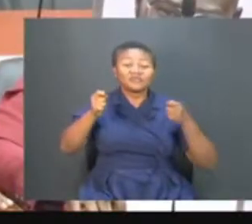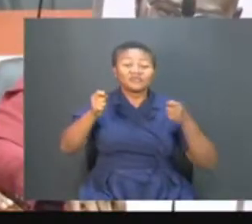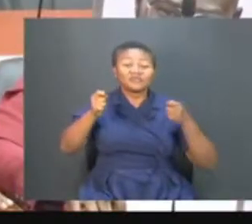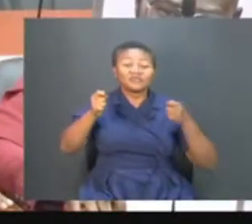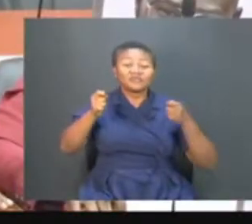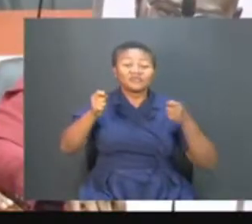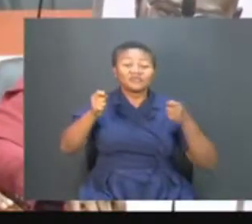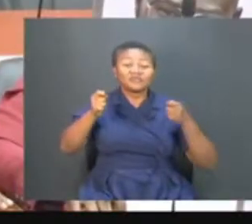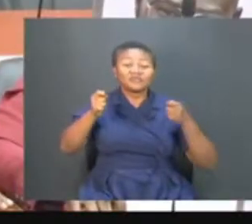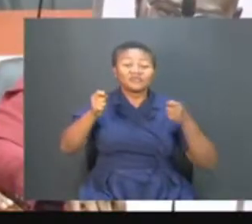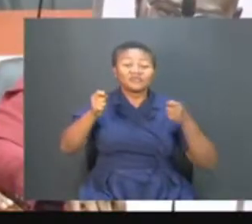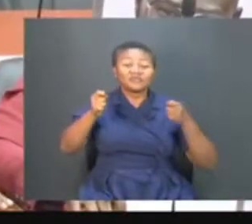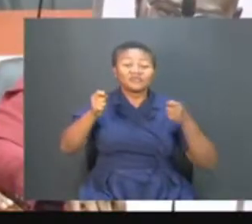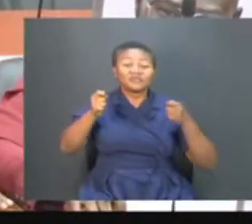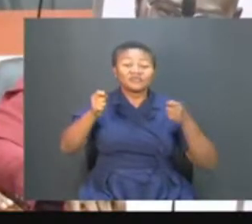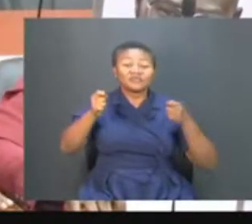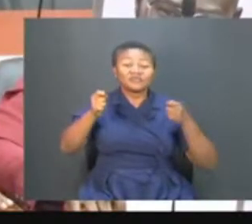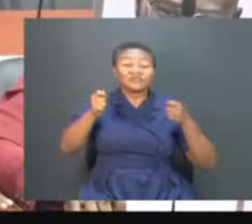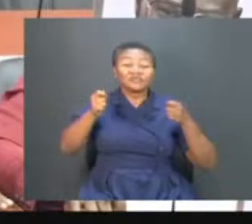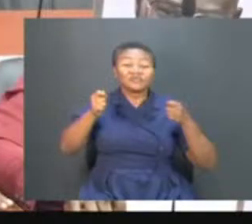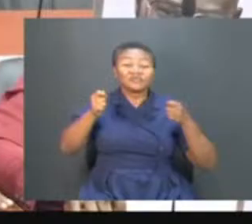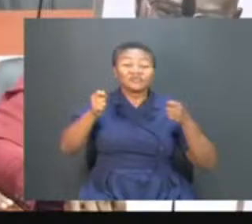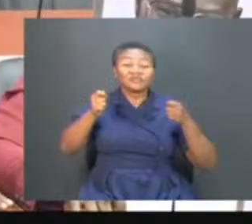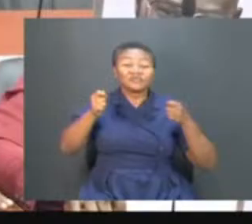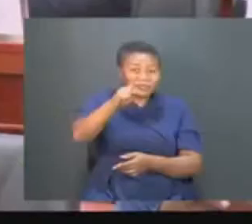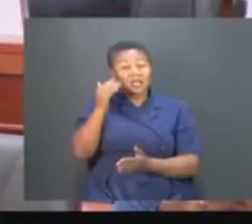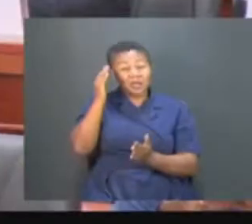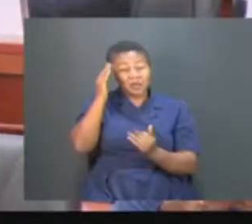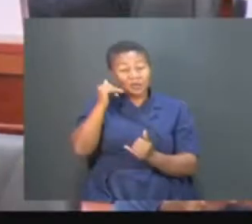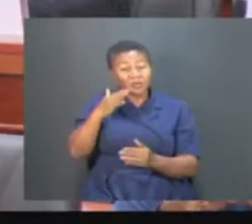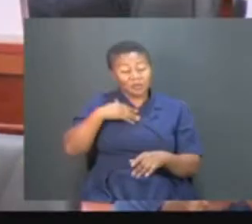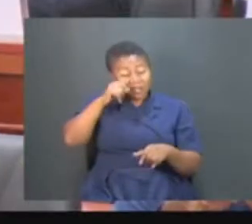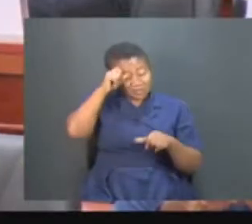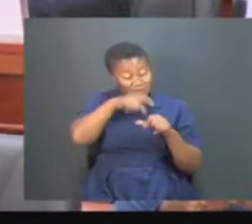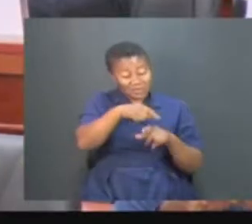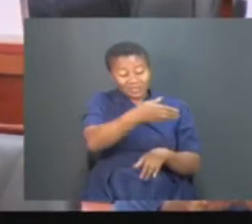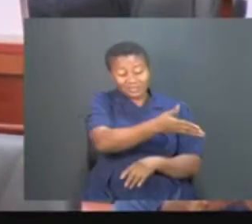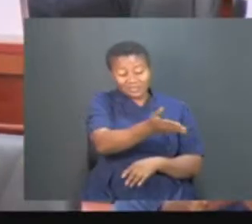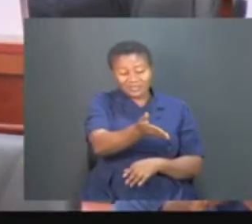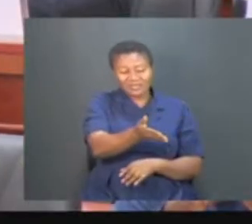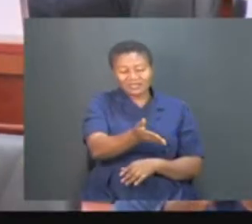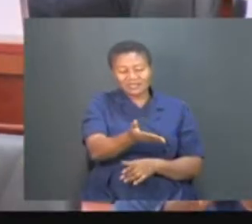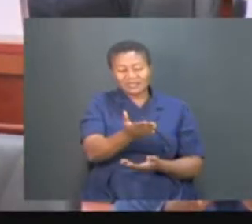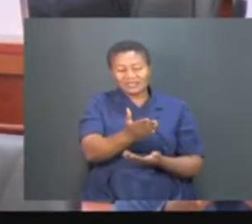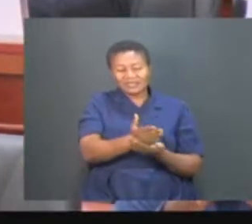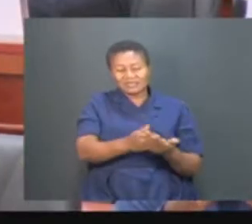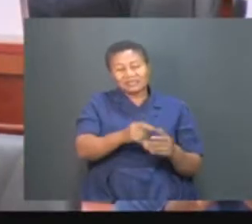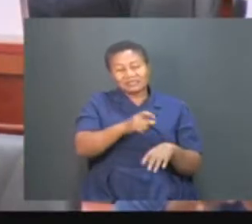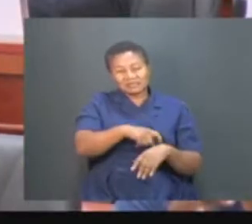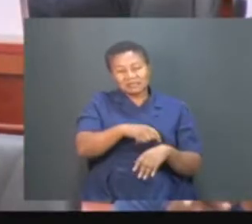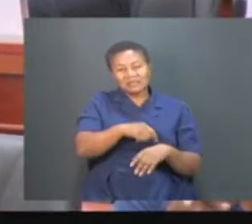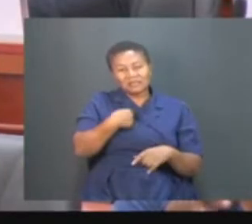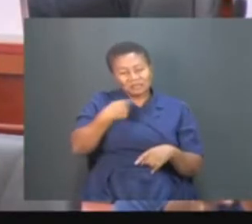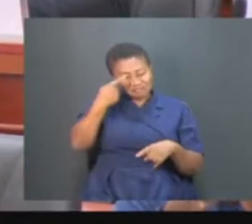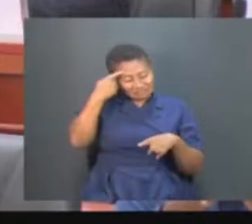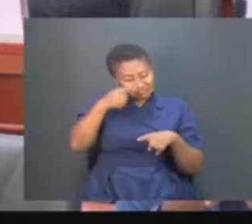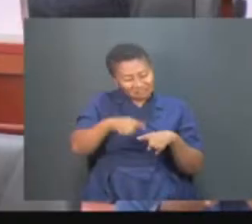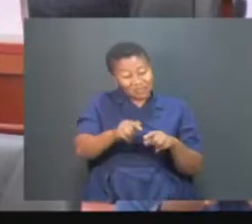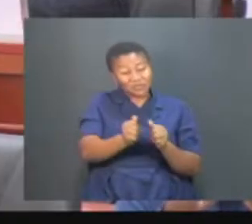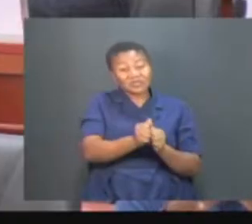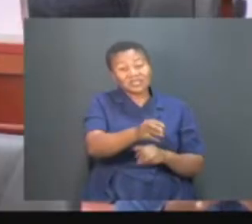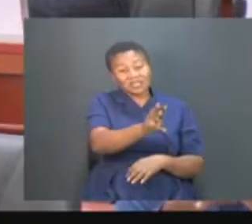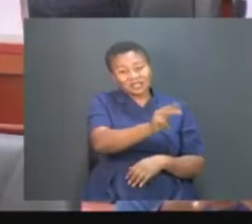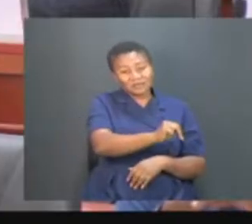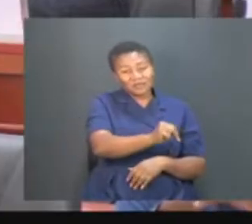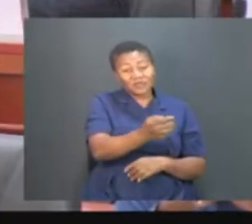were talking about. So they voted against your candidate. Sometimes I agree with them when they say that